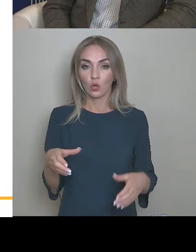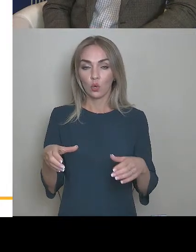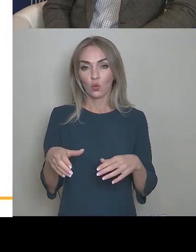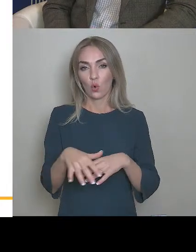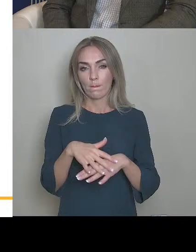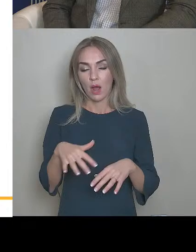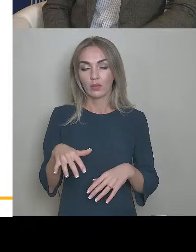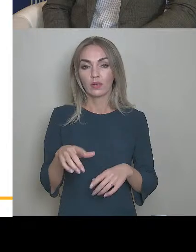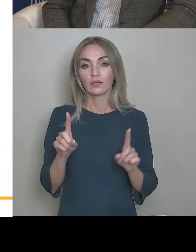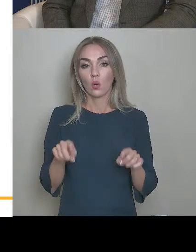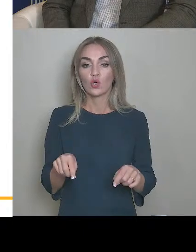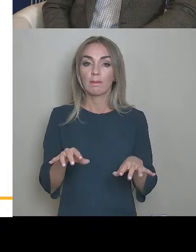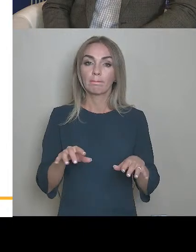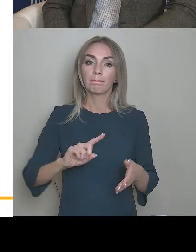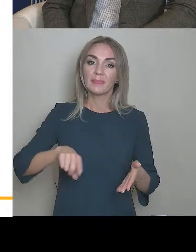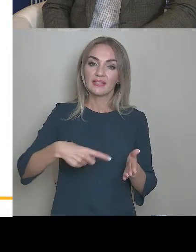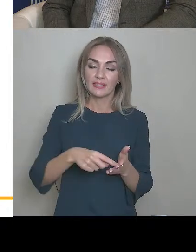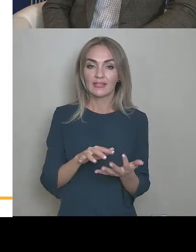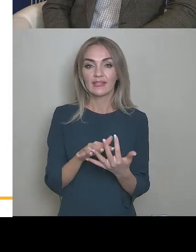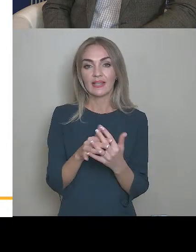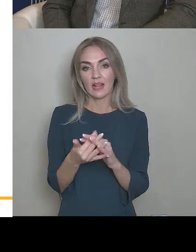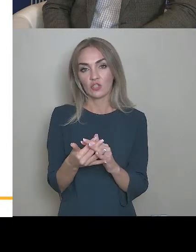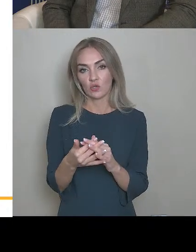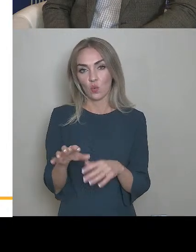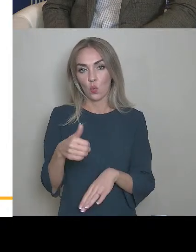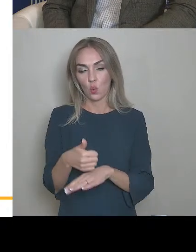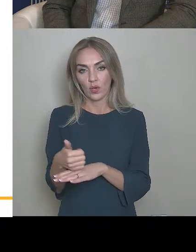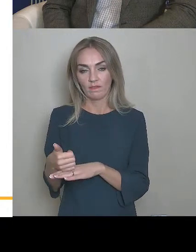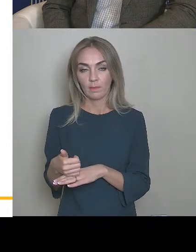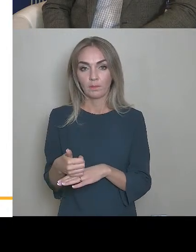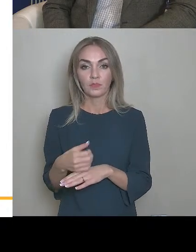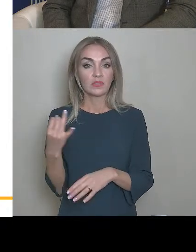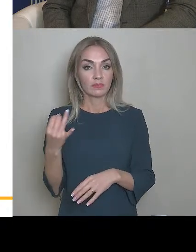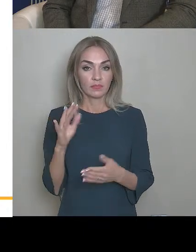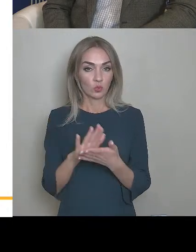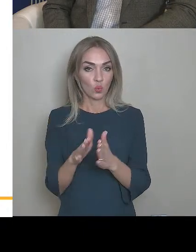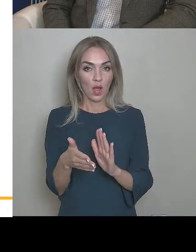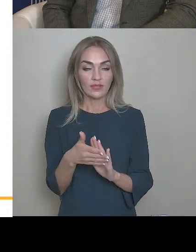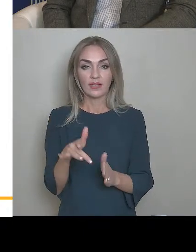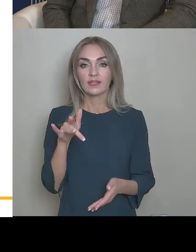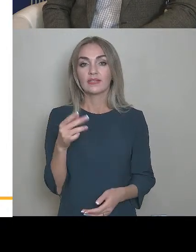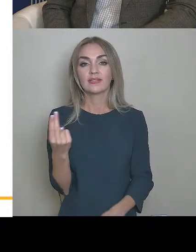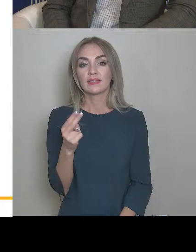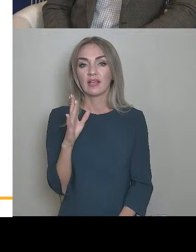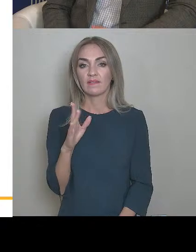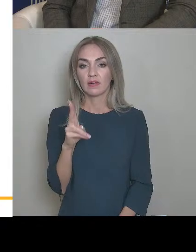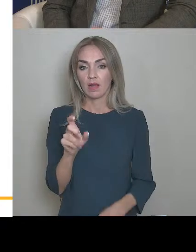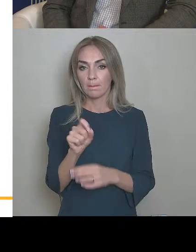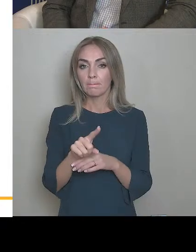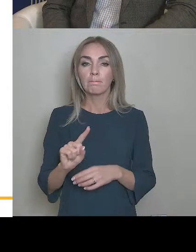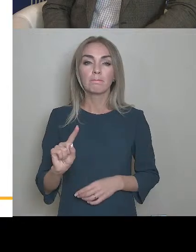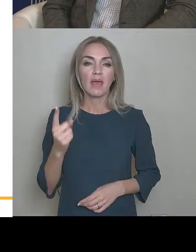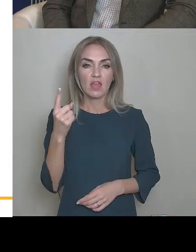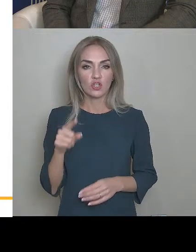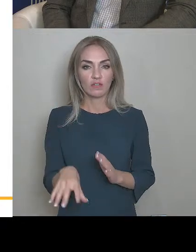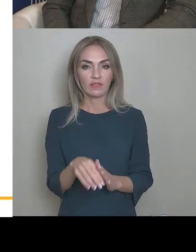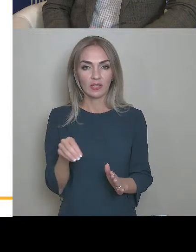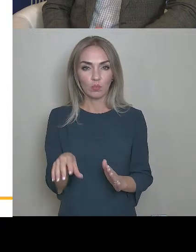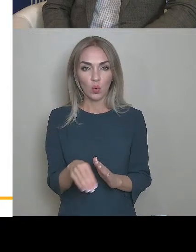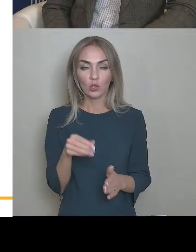city councils and the mayors of thereof. And here we have obtained quite an interesting situation. The Central Electoral